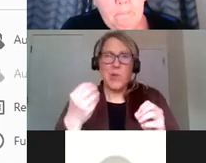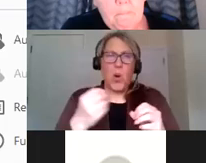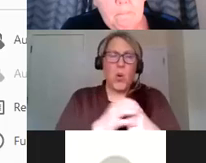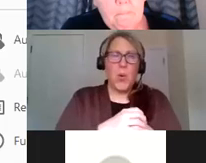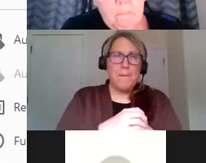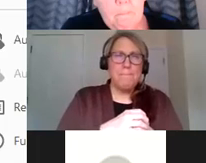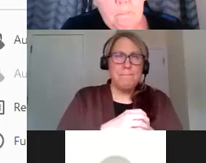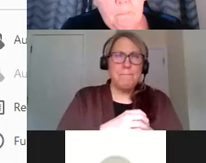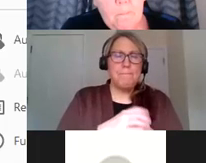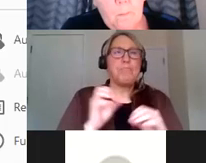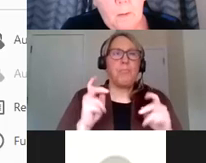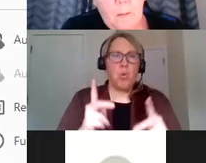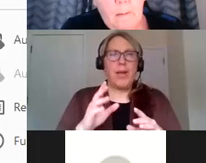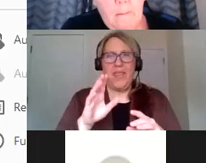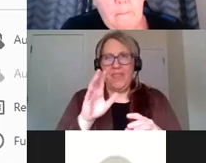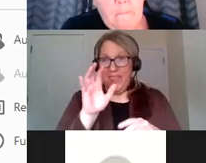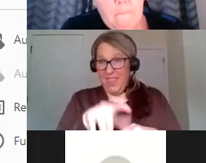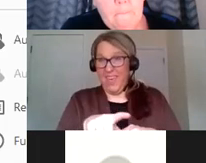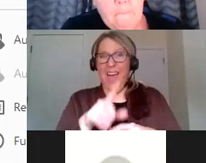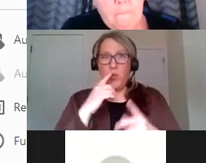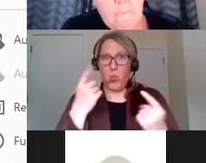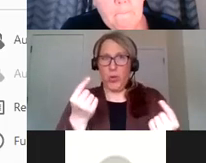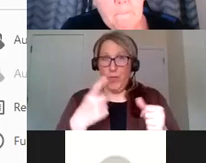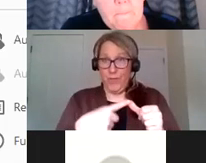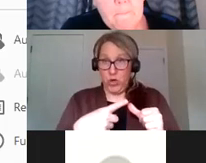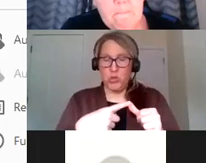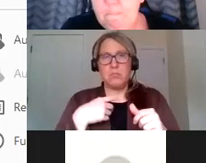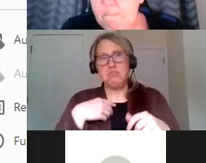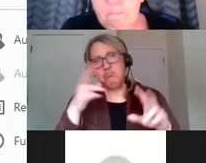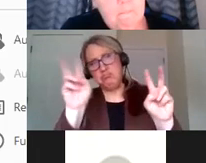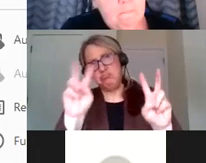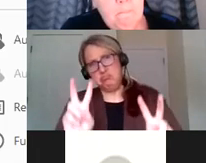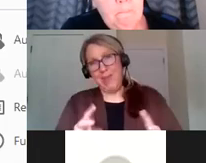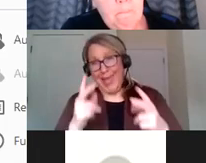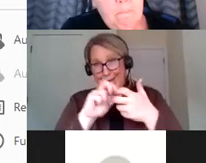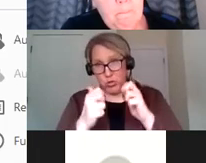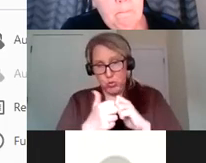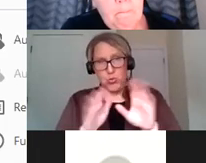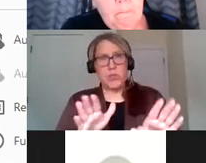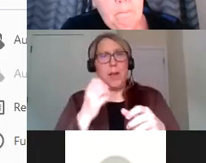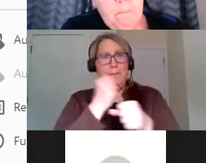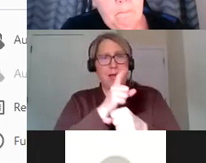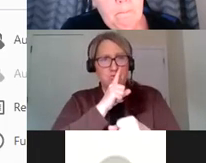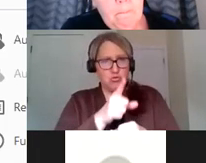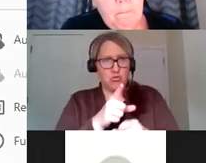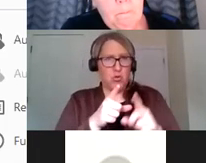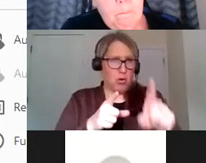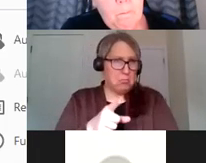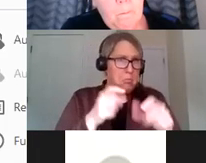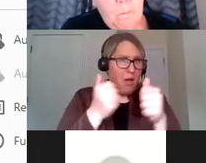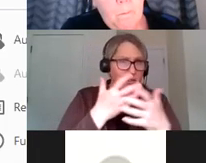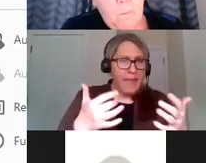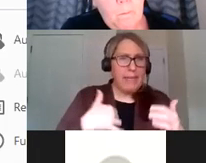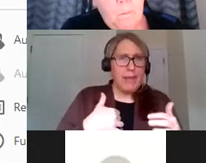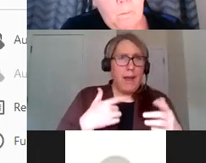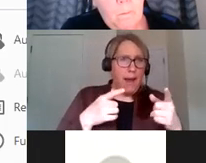All right, so that's what we do first, right? So I'm looking through the issues, making sure that everything that